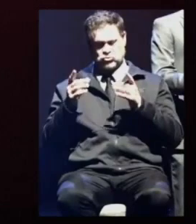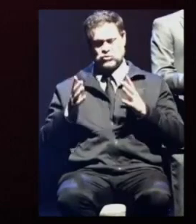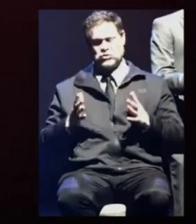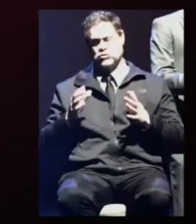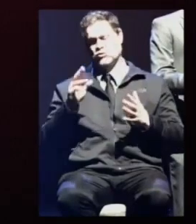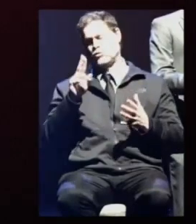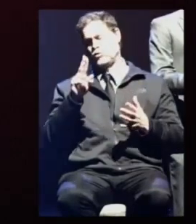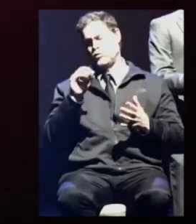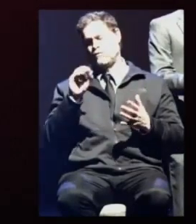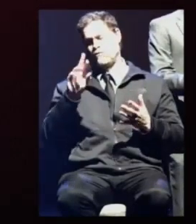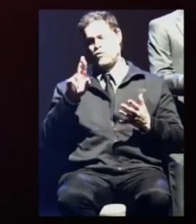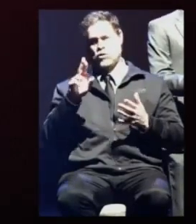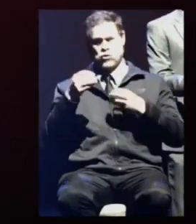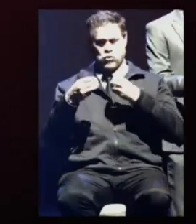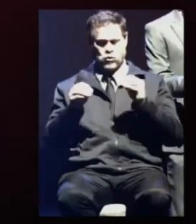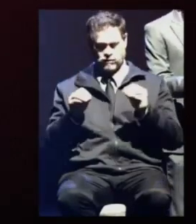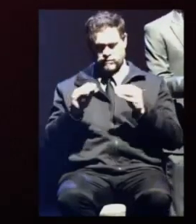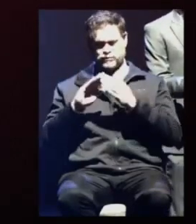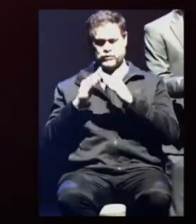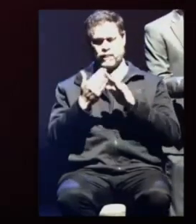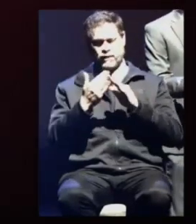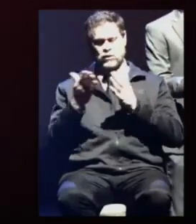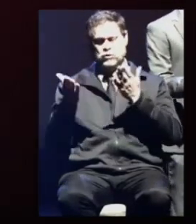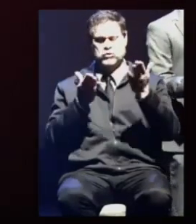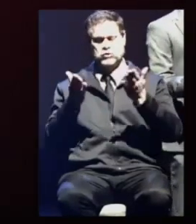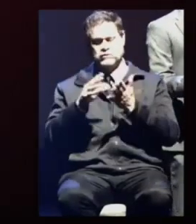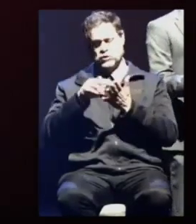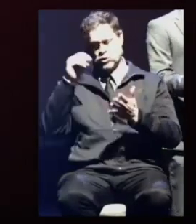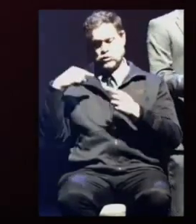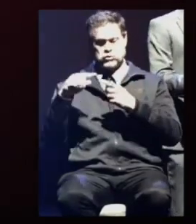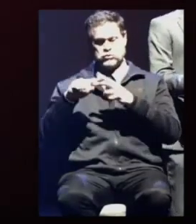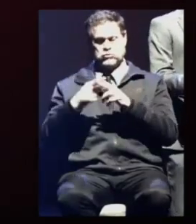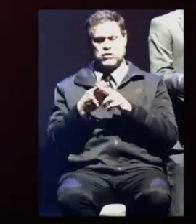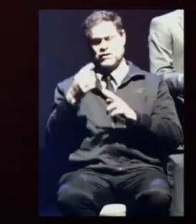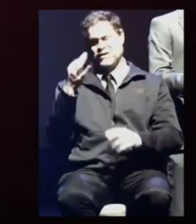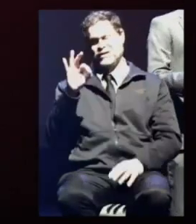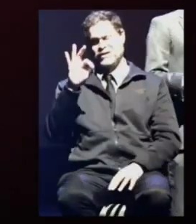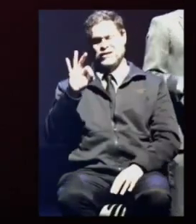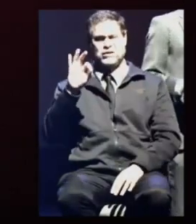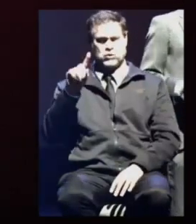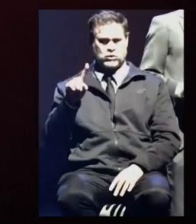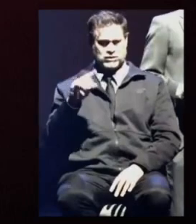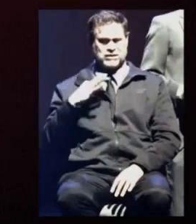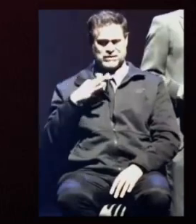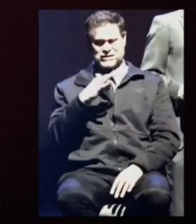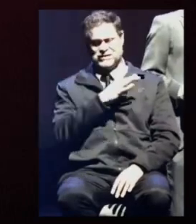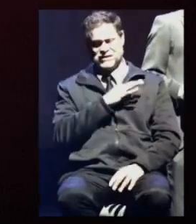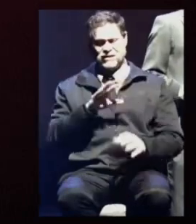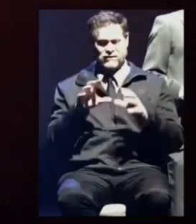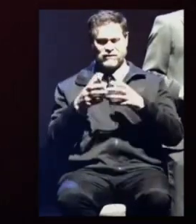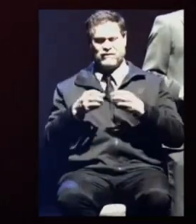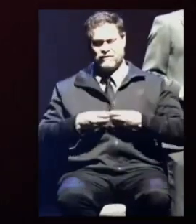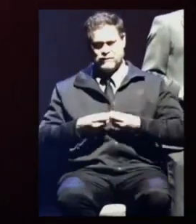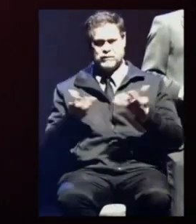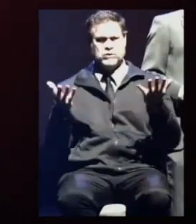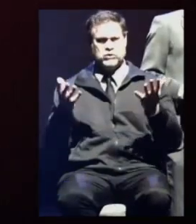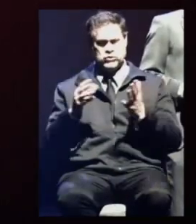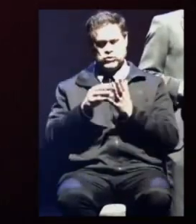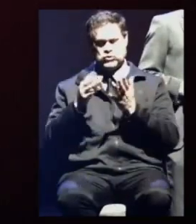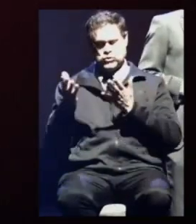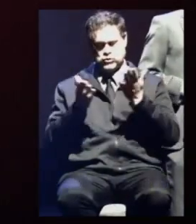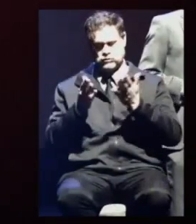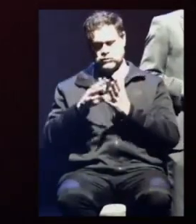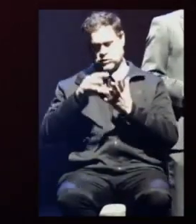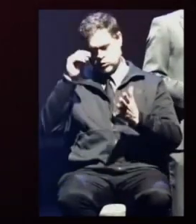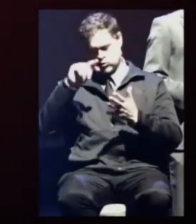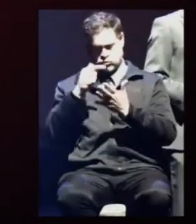founding director of the U of R's Office of Community Service Learning, which began in 1991. He and his staff have administered the service learning